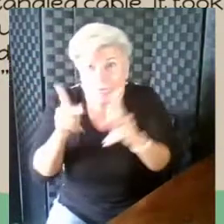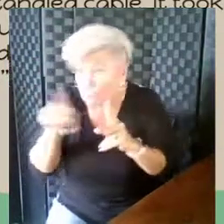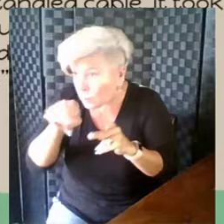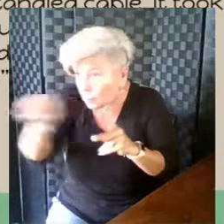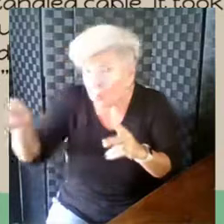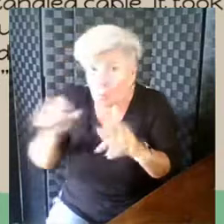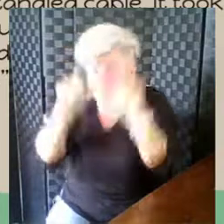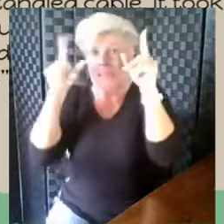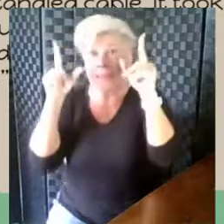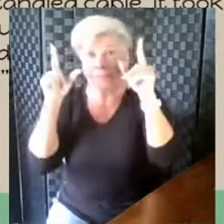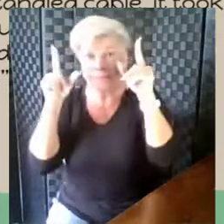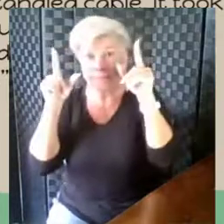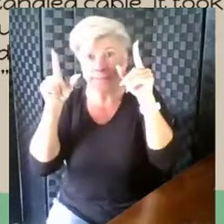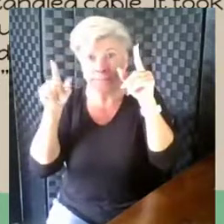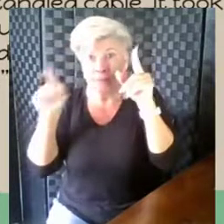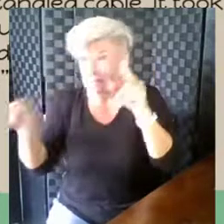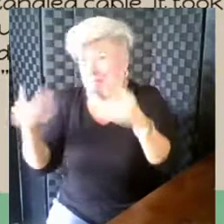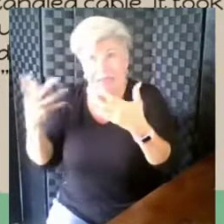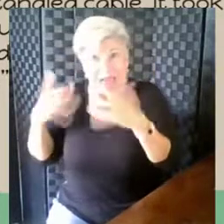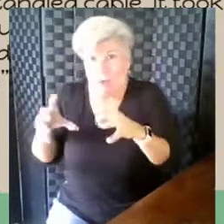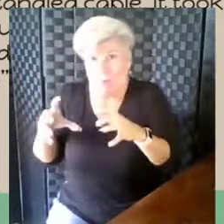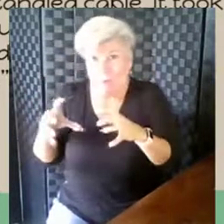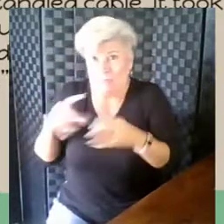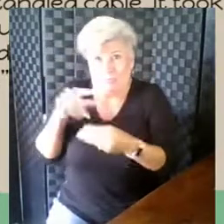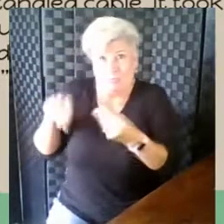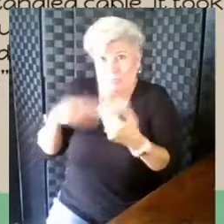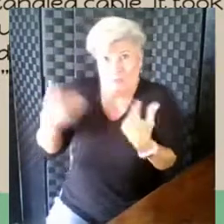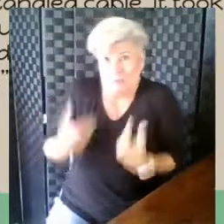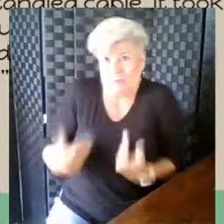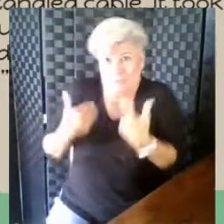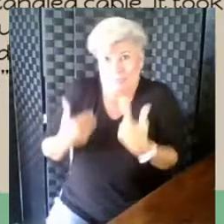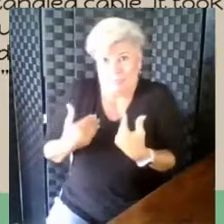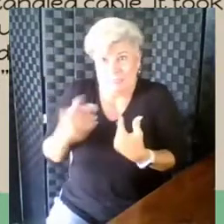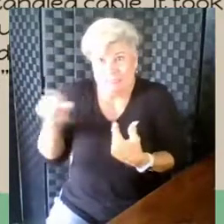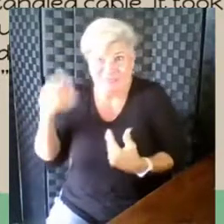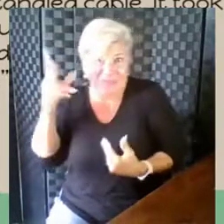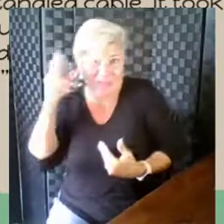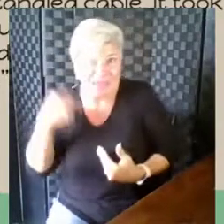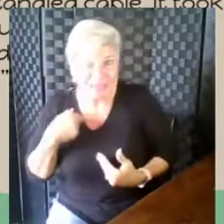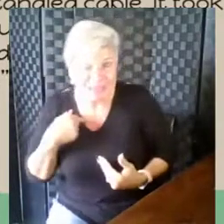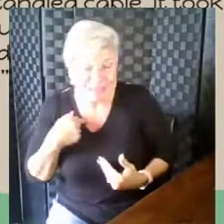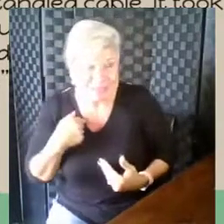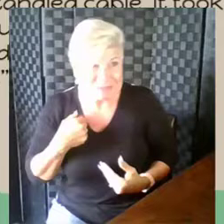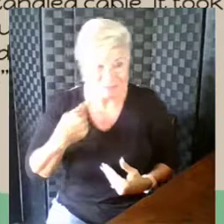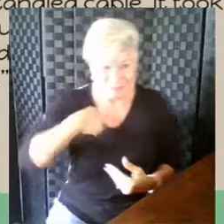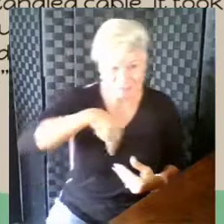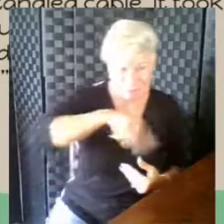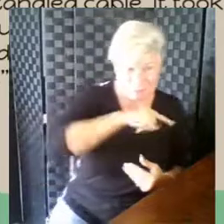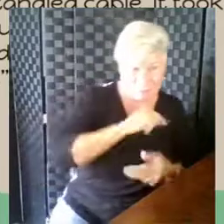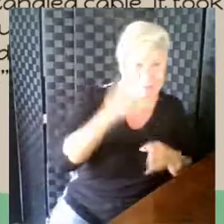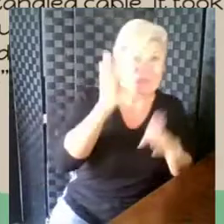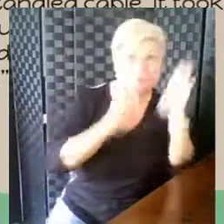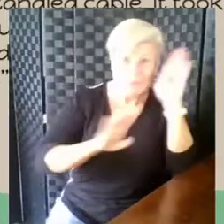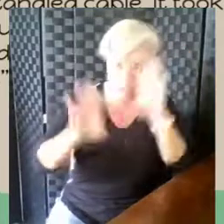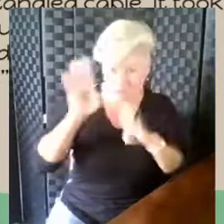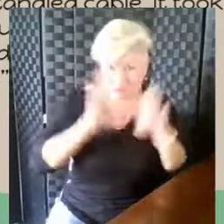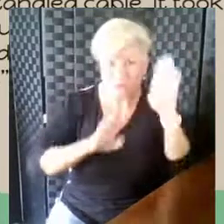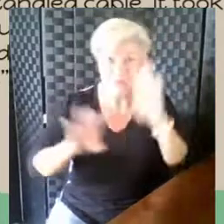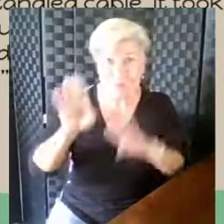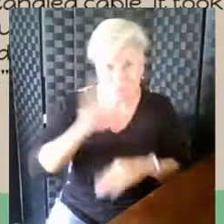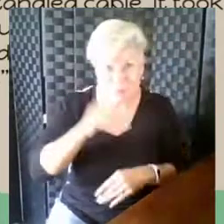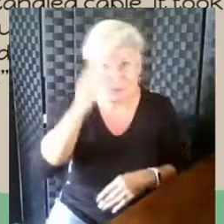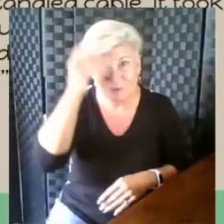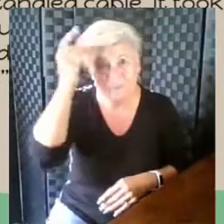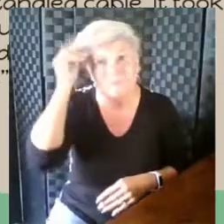the people will wake up. They don't want us around, so if they hear us, we'll be